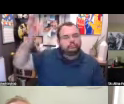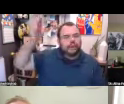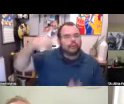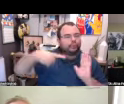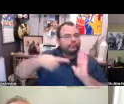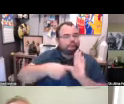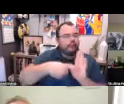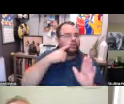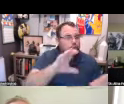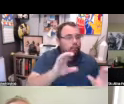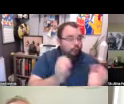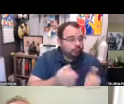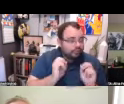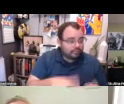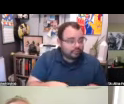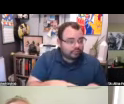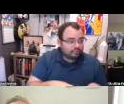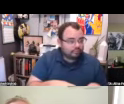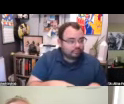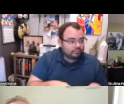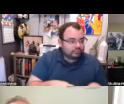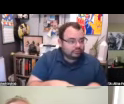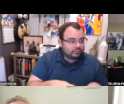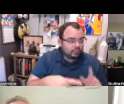an identity.